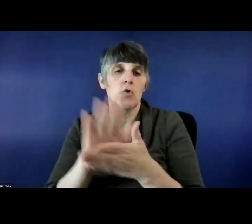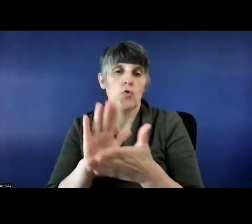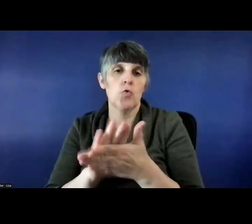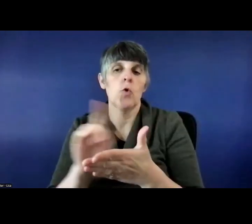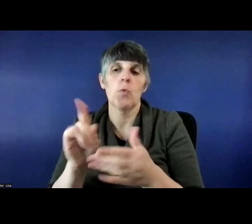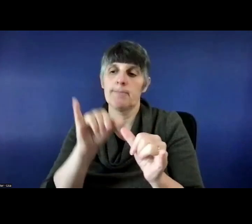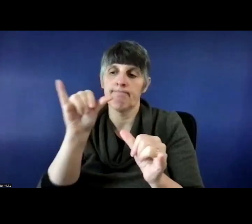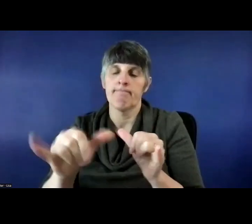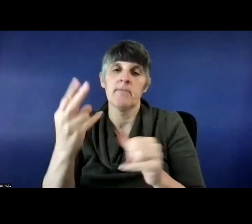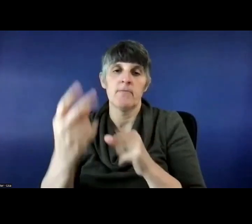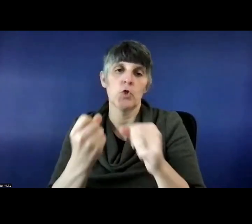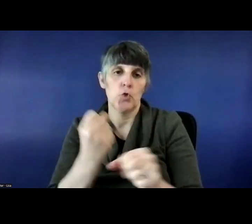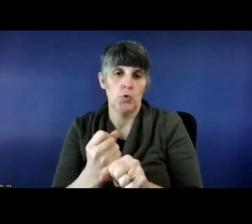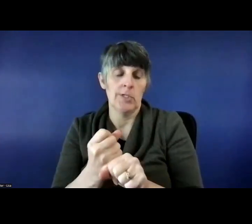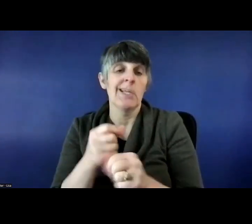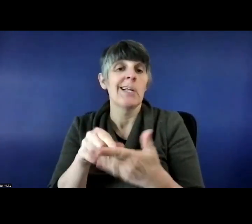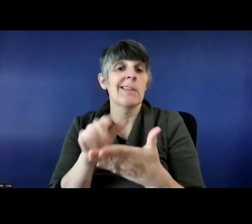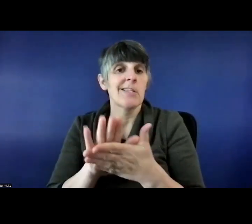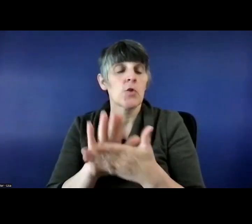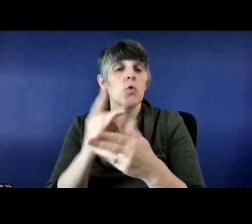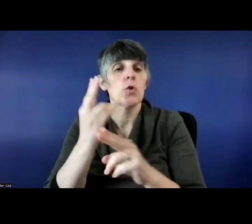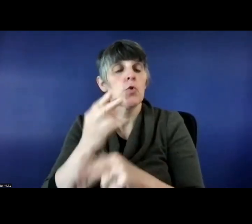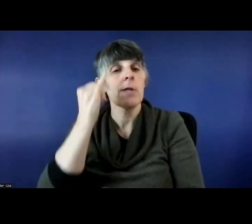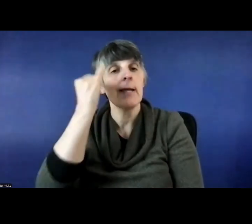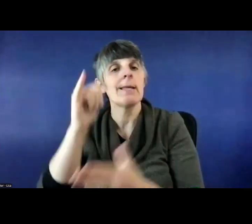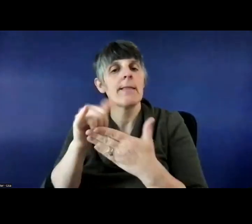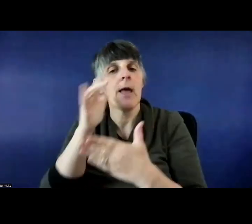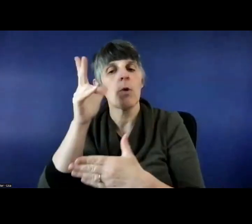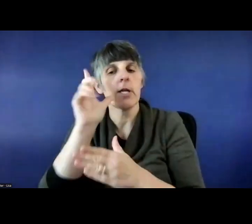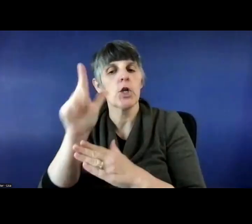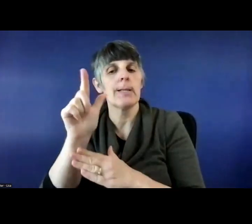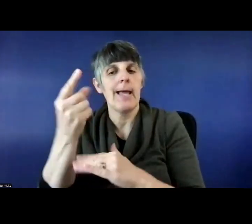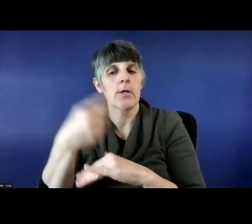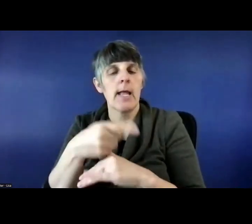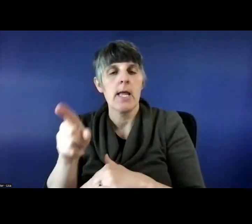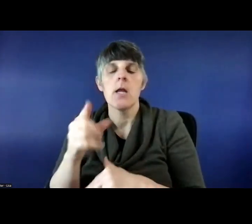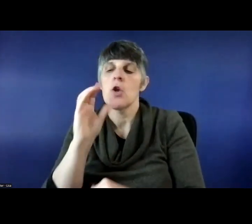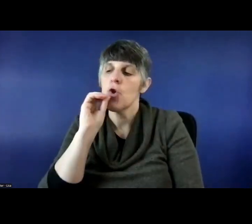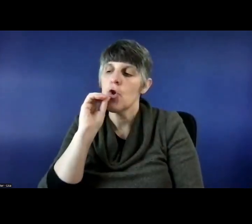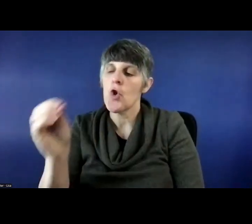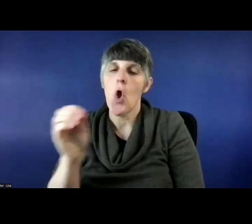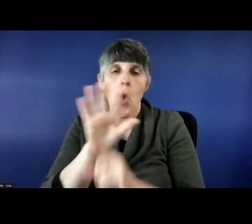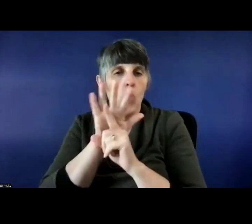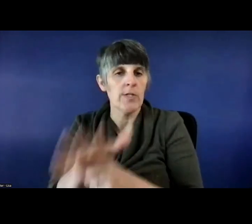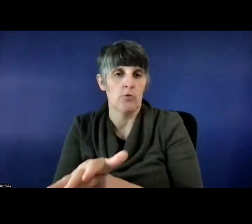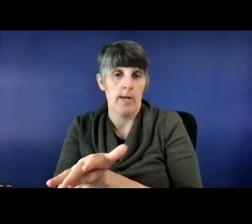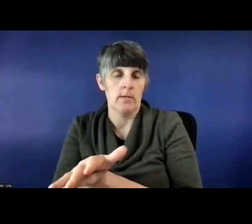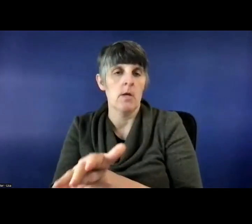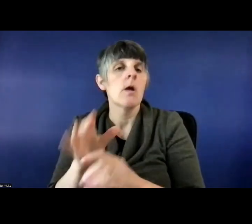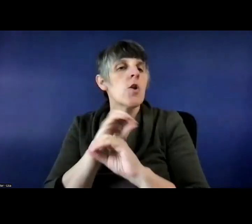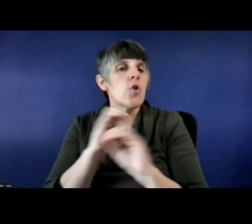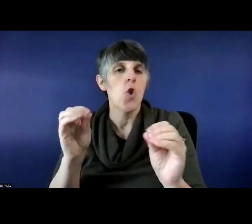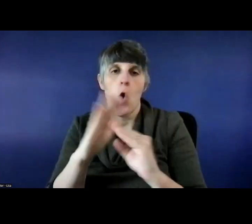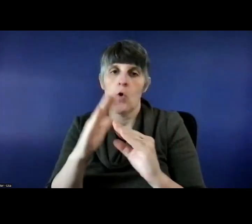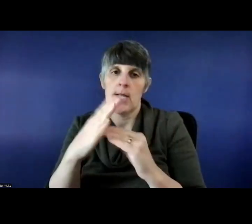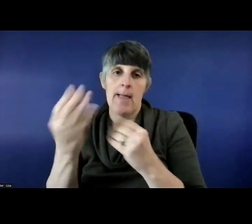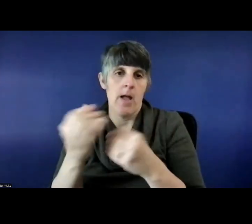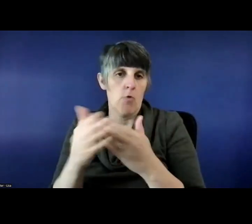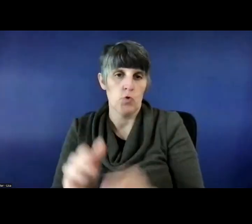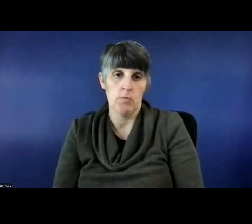over 2 years. This school uses a framework that you'll hear more about today. He has had zero restraints and they have no timeout rooms.